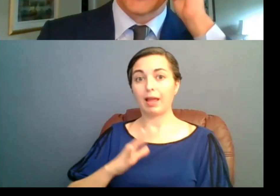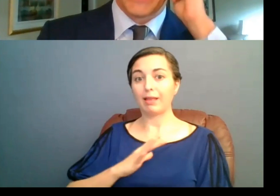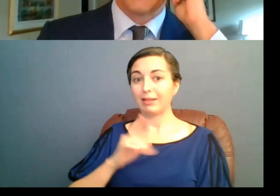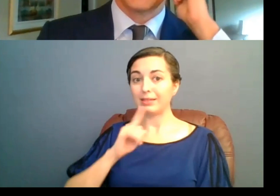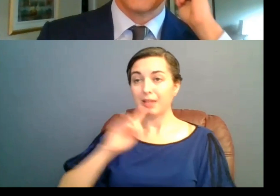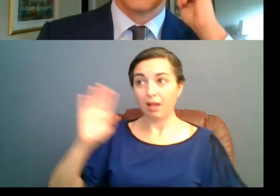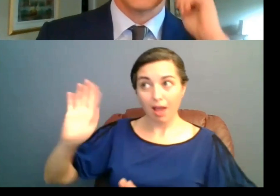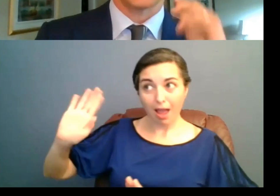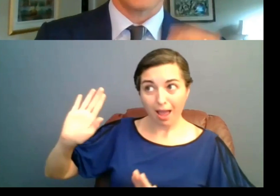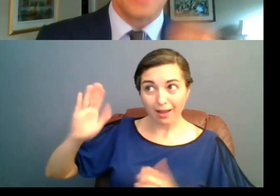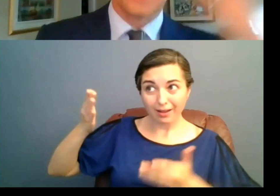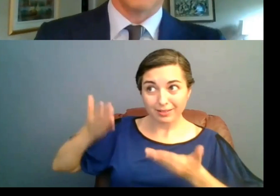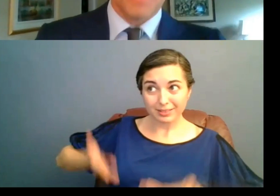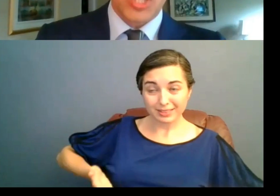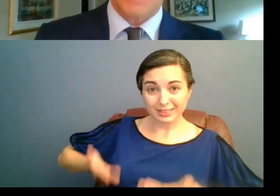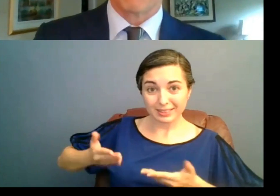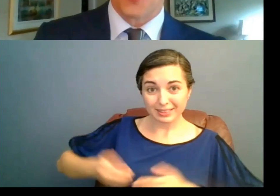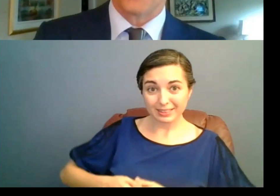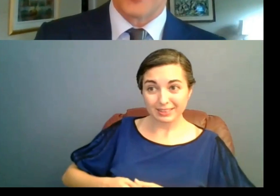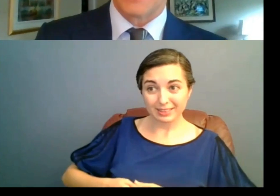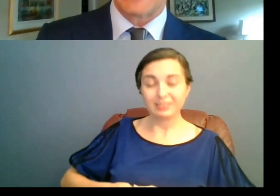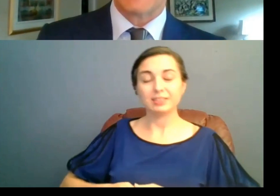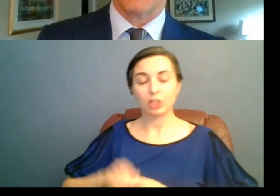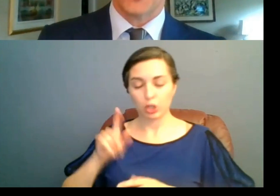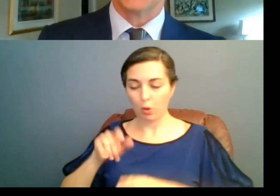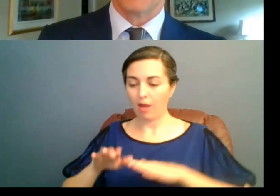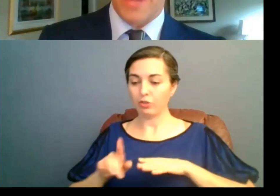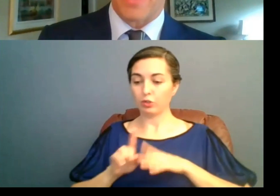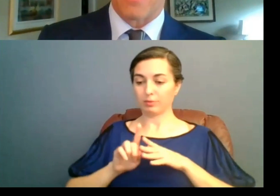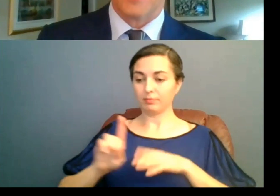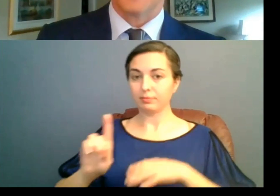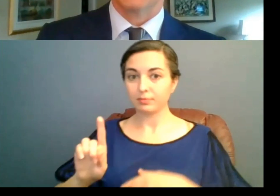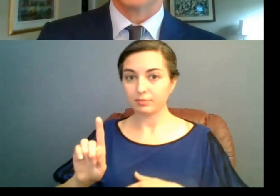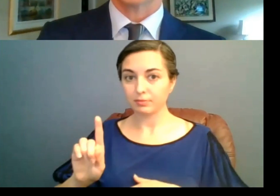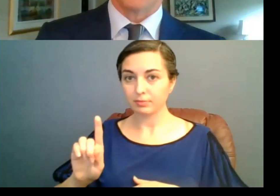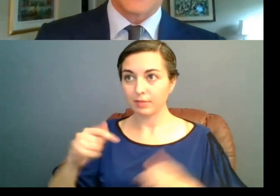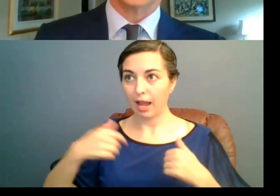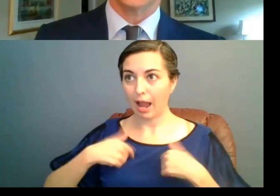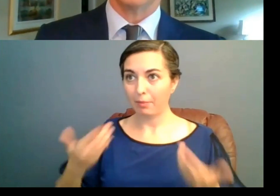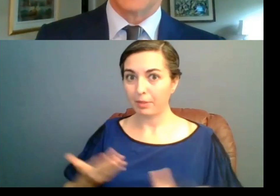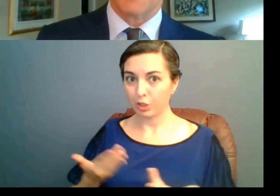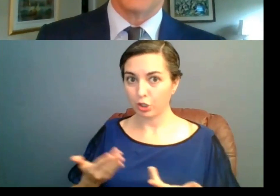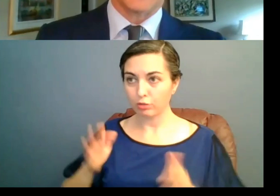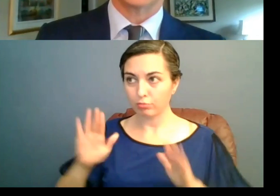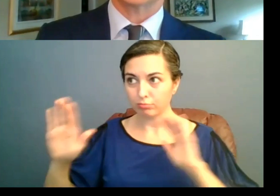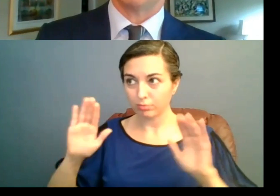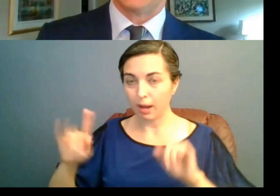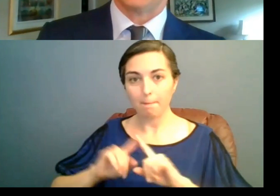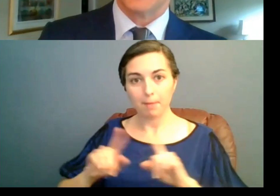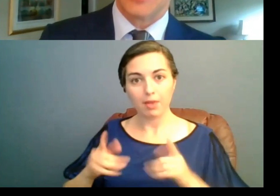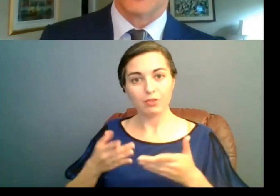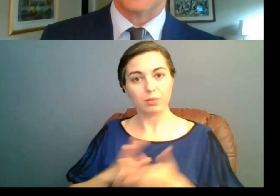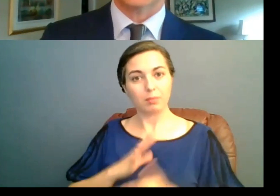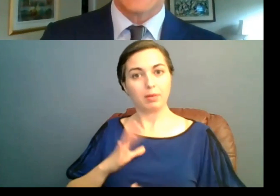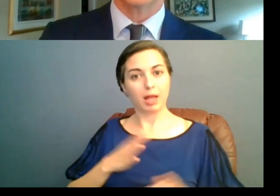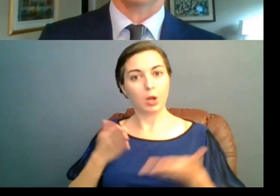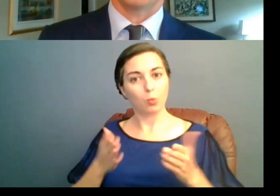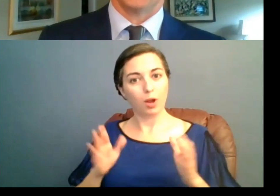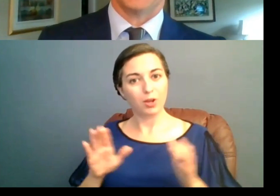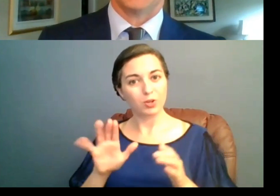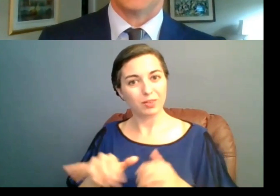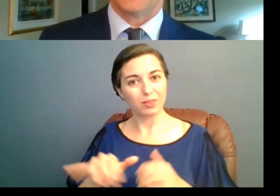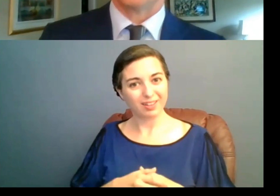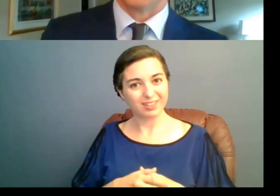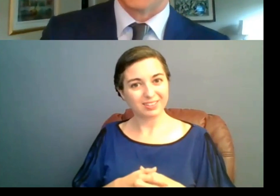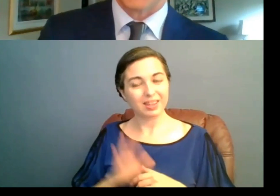known. You have to step forward and make people know you're there. But there's a way to do that, a politeness about it, so that they're going to like